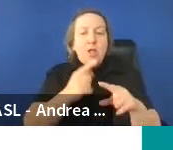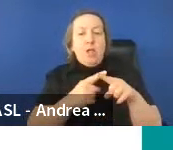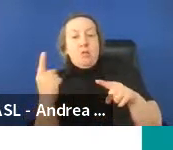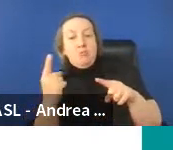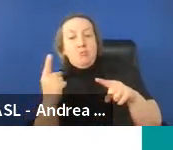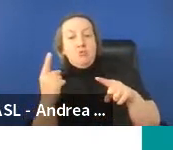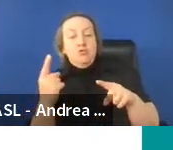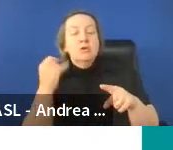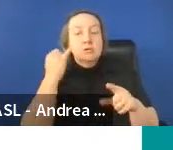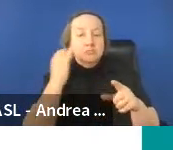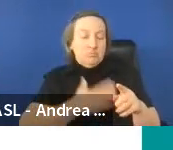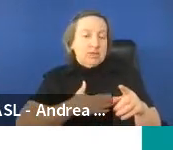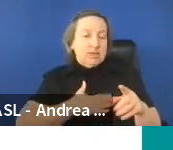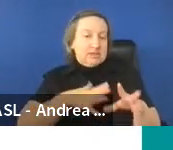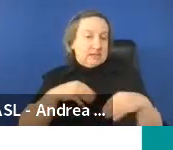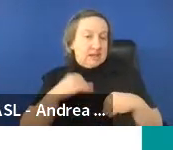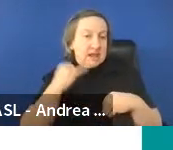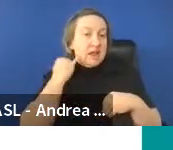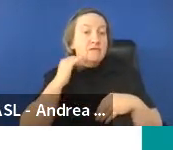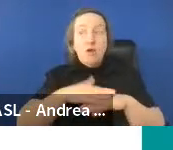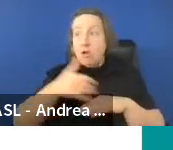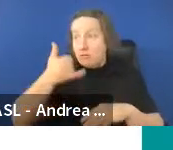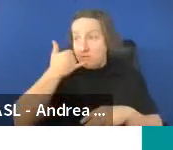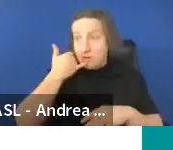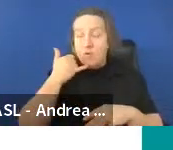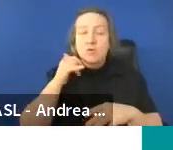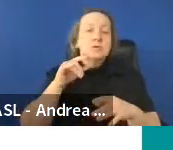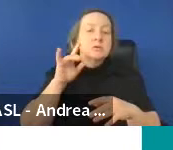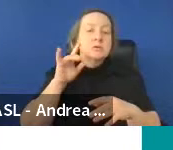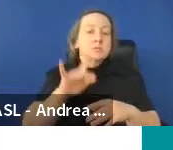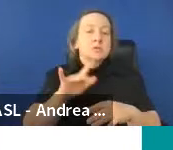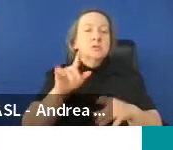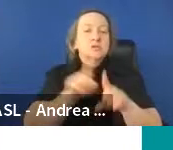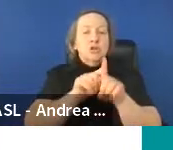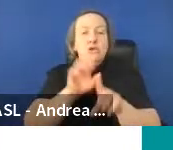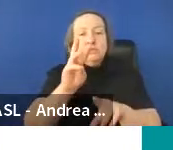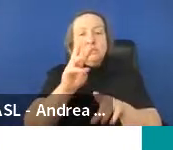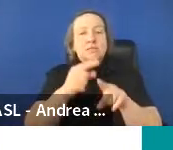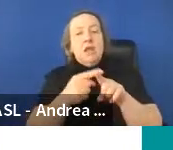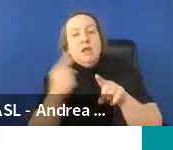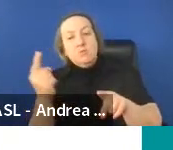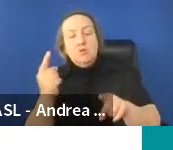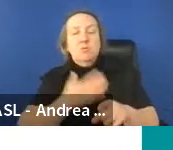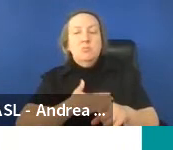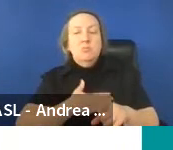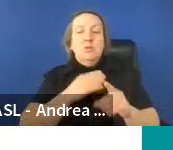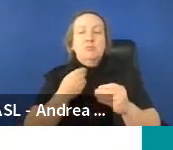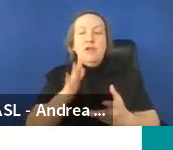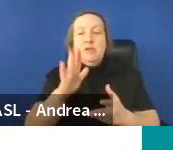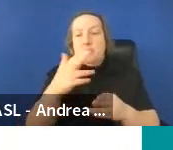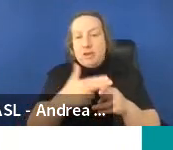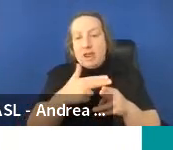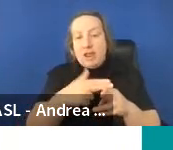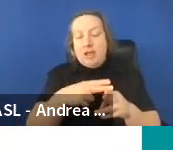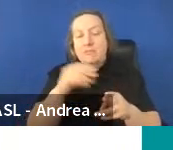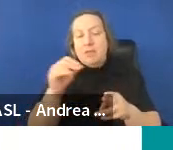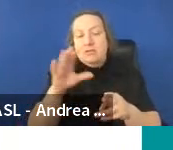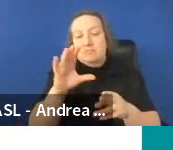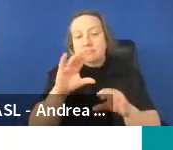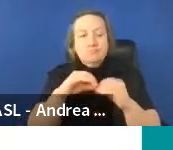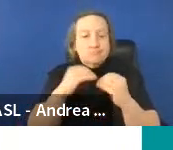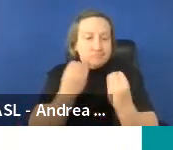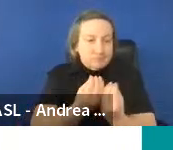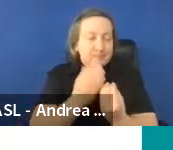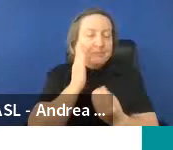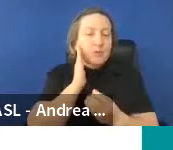If you are commenting by phone, dial *6 to unmute. Please provide your name and affiliation. Attendees will be allocated up to